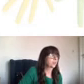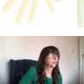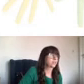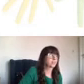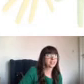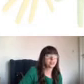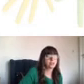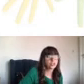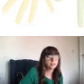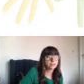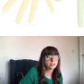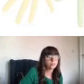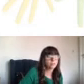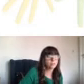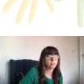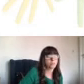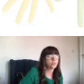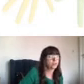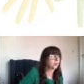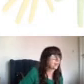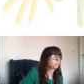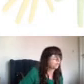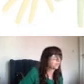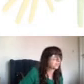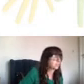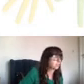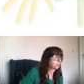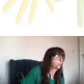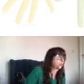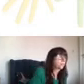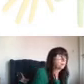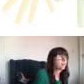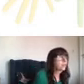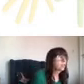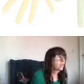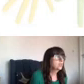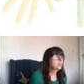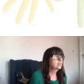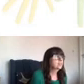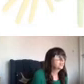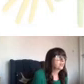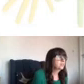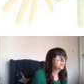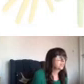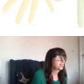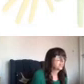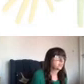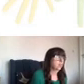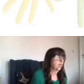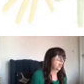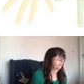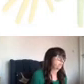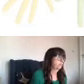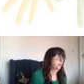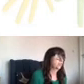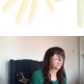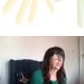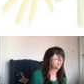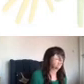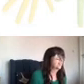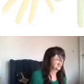deaf world's quite interesting because I presume some of you, or most of you, might never have considered this before. Deaf studies